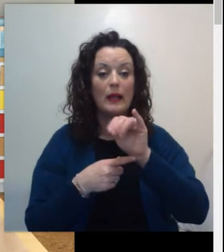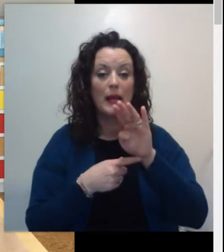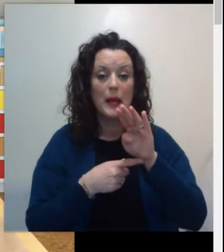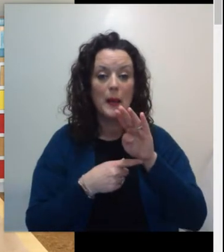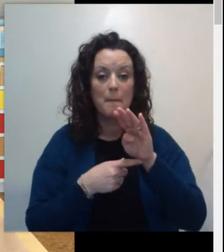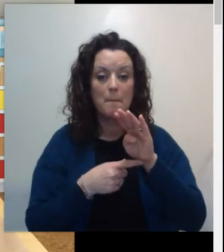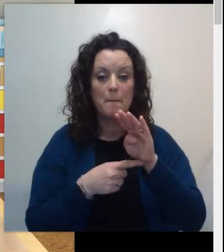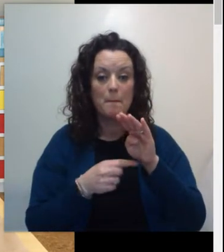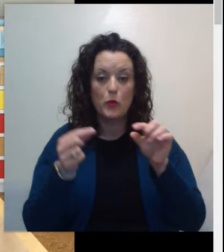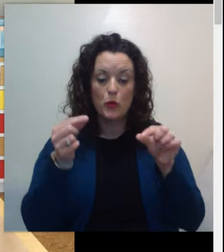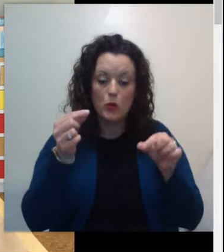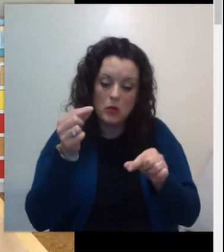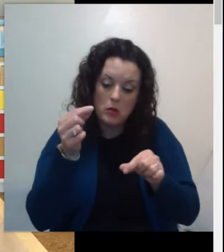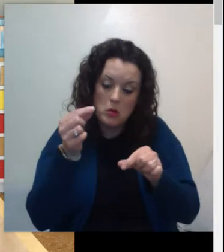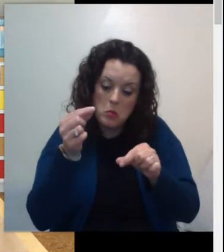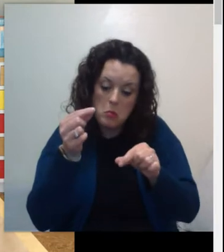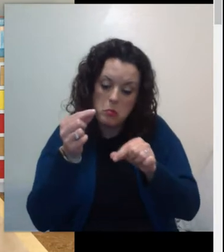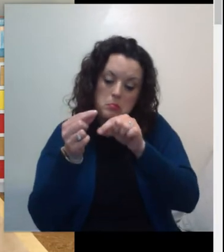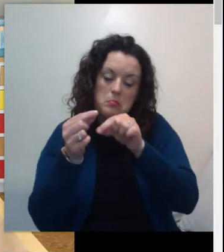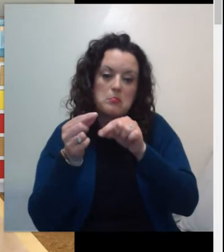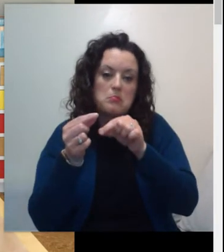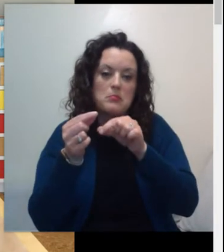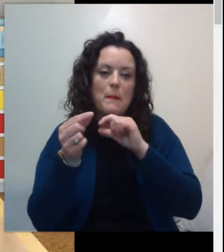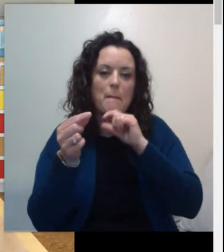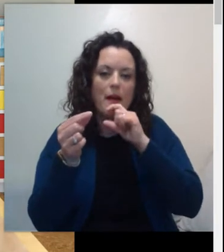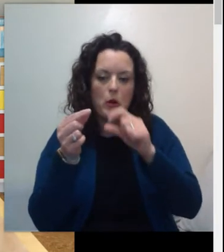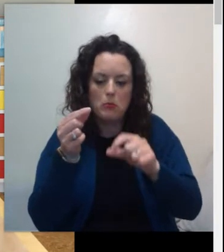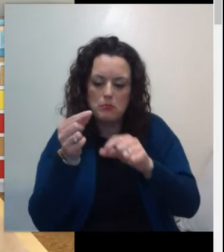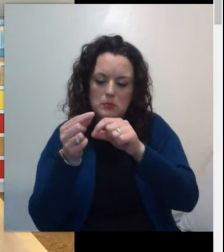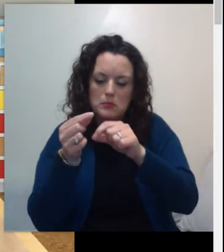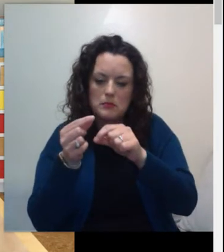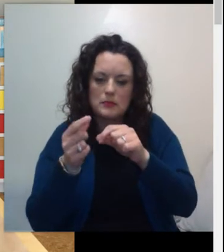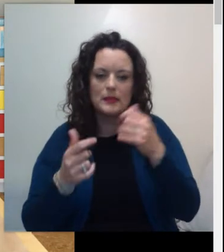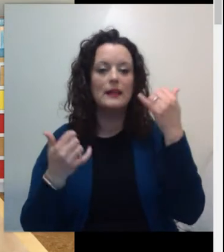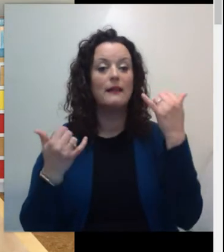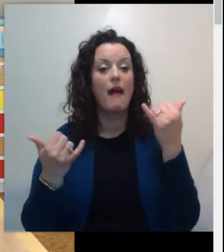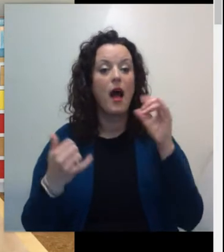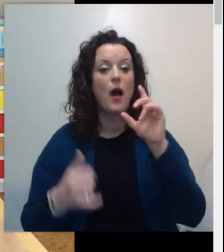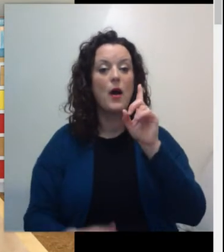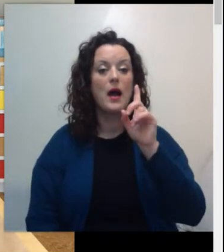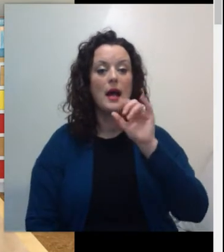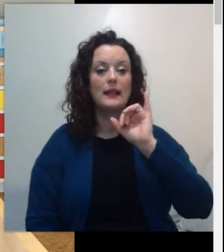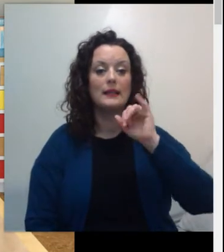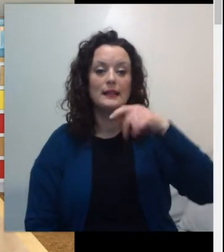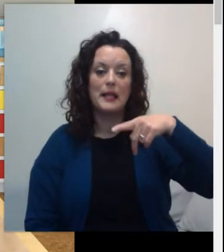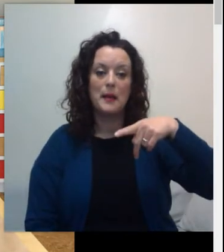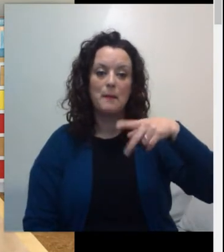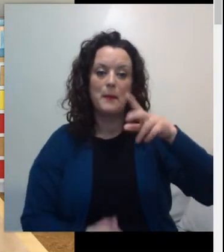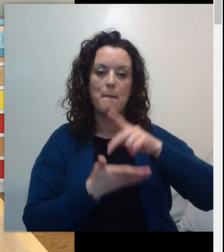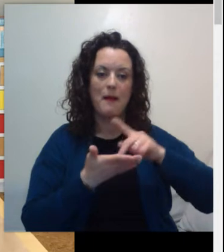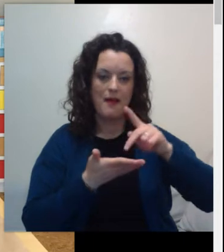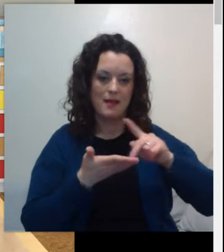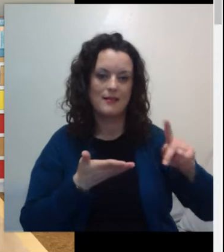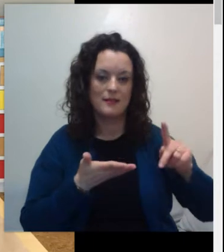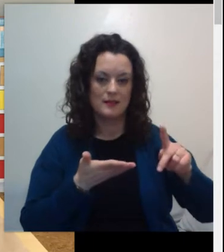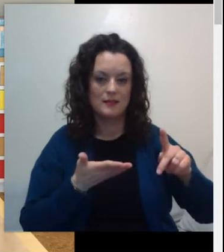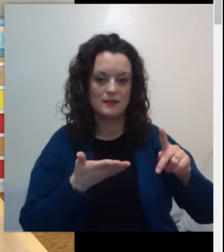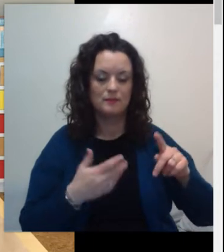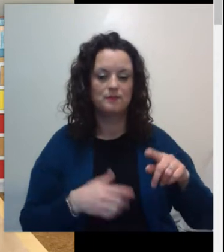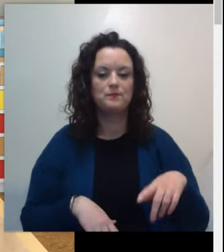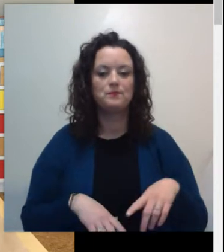is you put it in this metal slot, and now you have a dip pen. And then